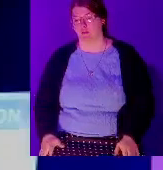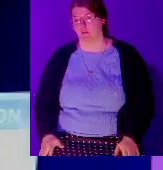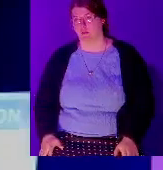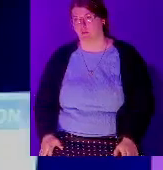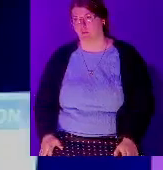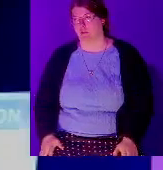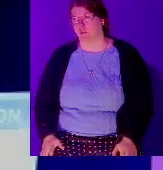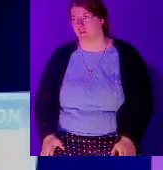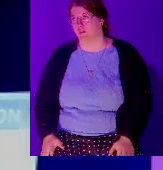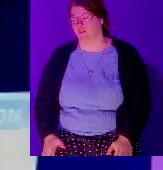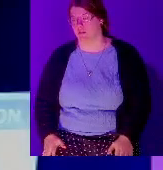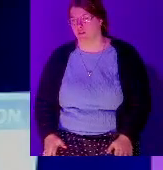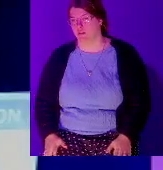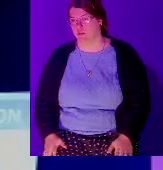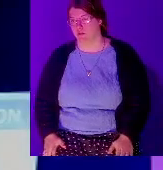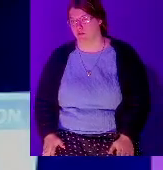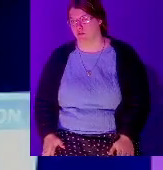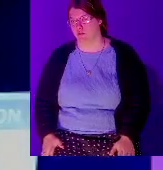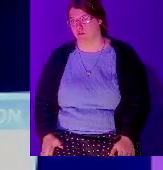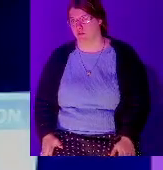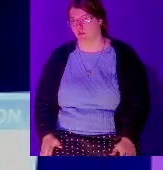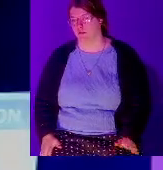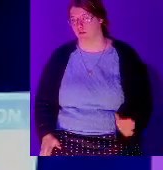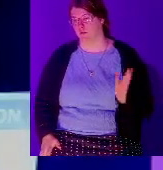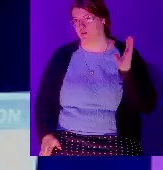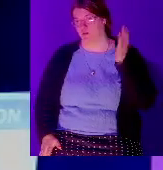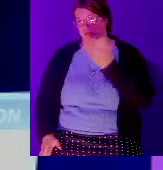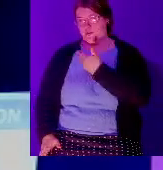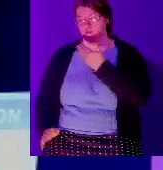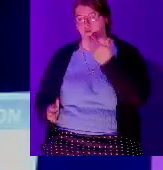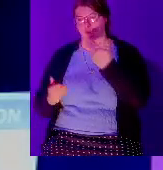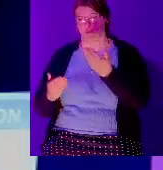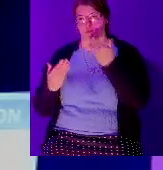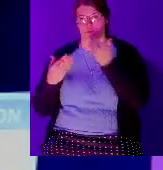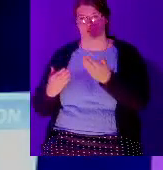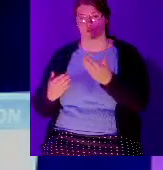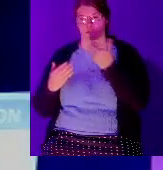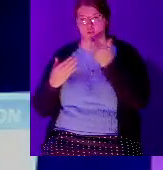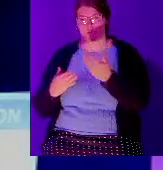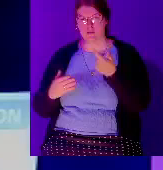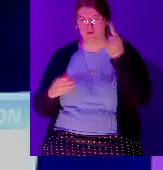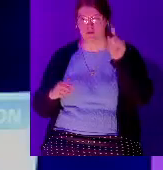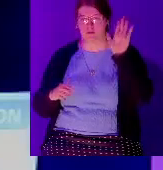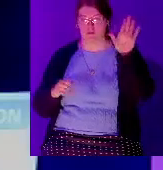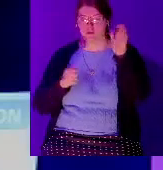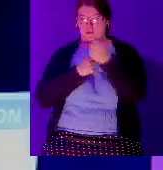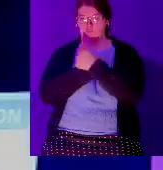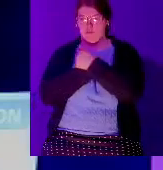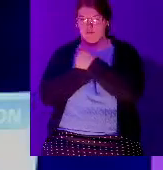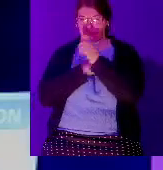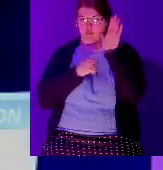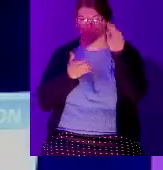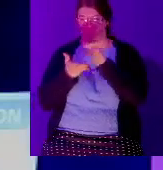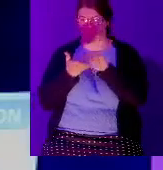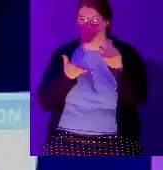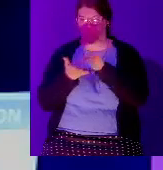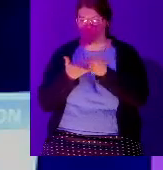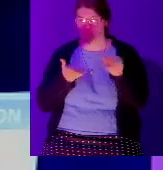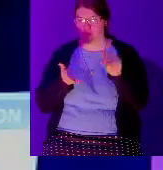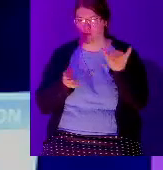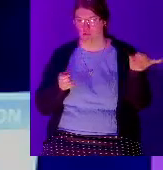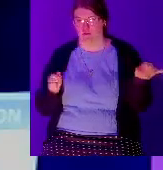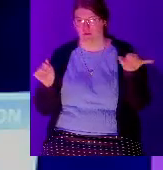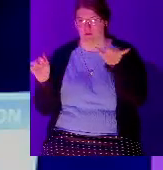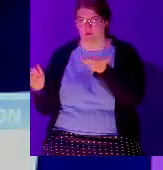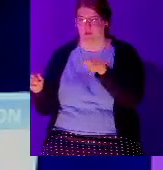our thanksgiving for your love and your mercy, even for the gift of life. The